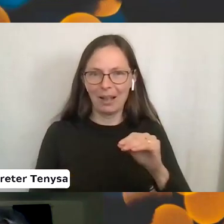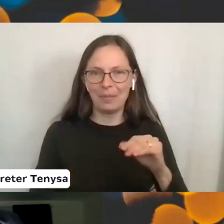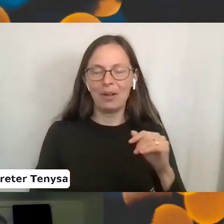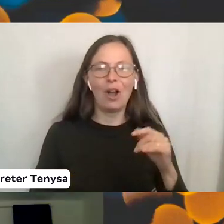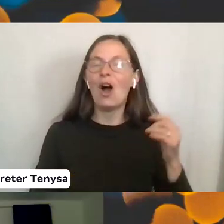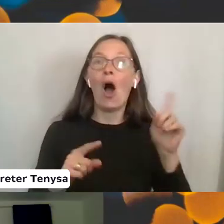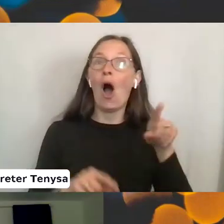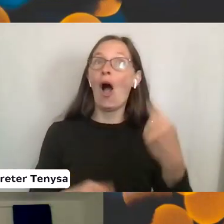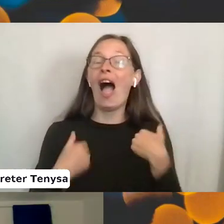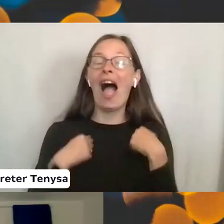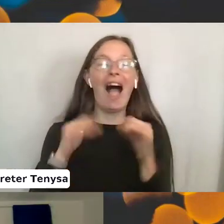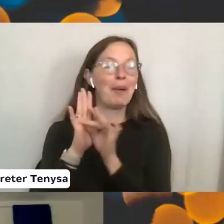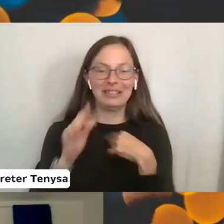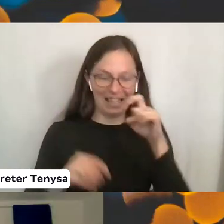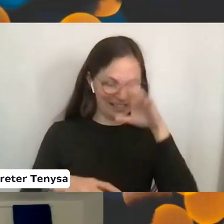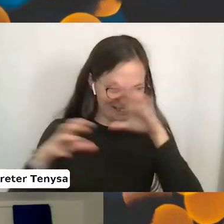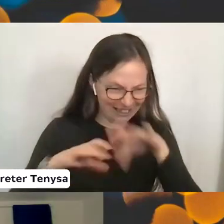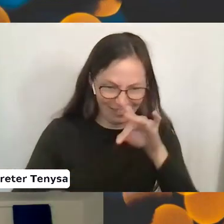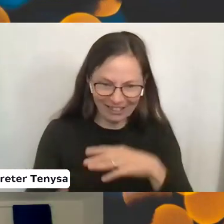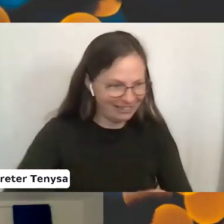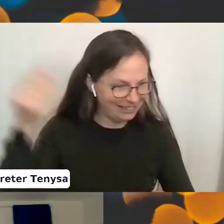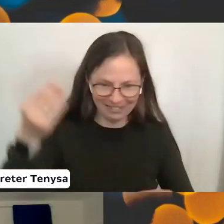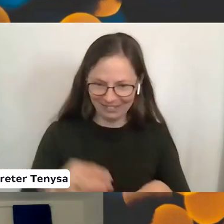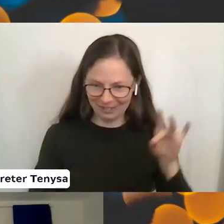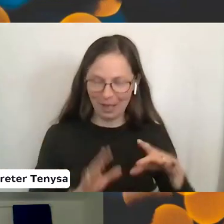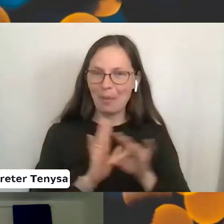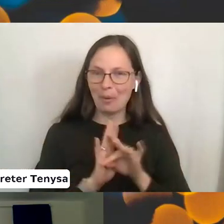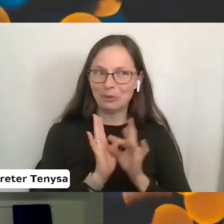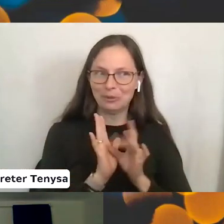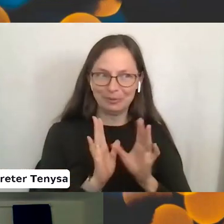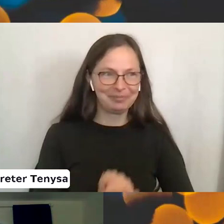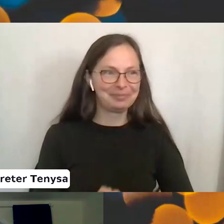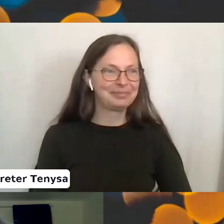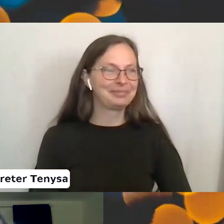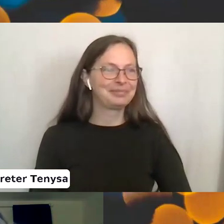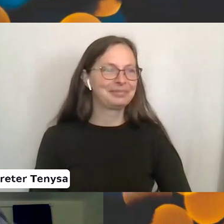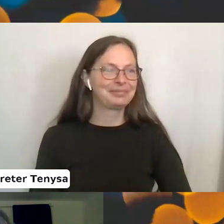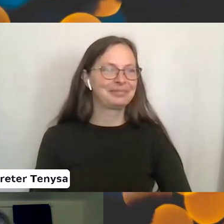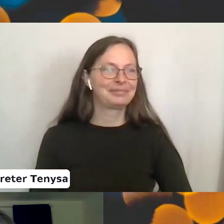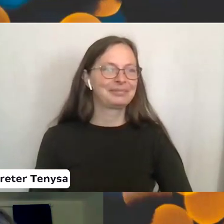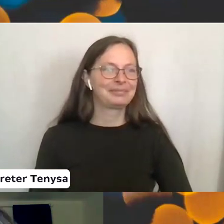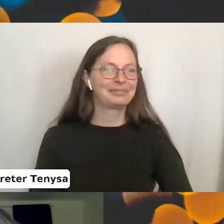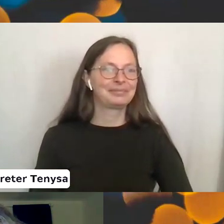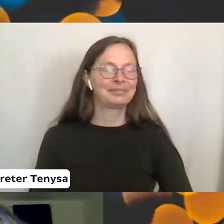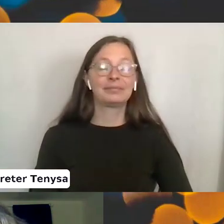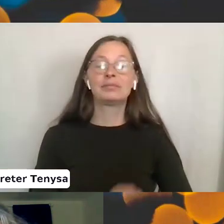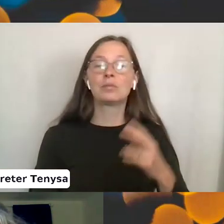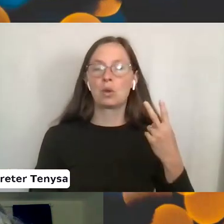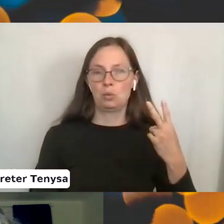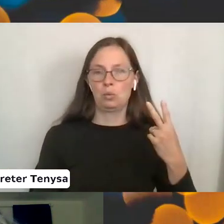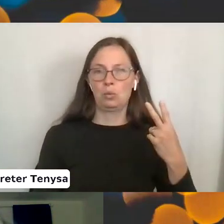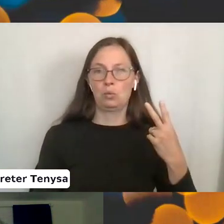a Okay. Post-it that I had to dig through my desk and found it. That's what we got. Okay. Two different kinds.